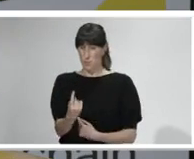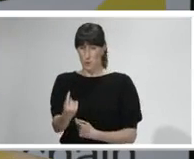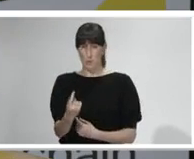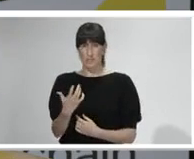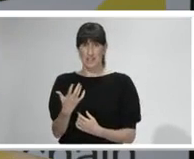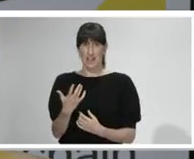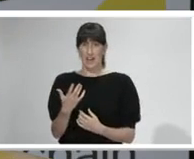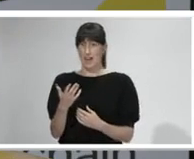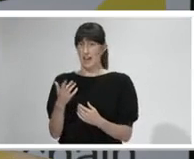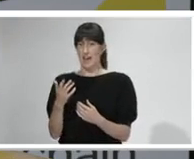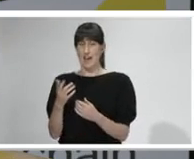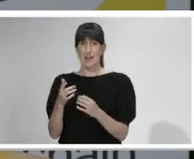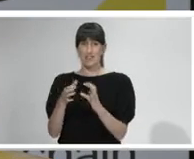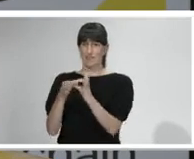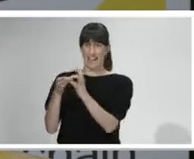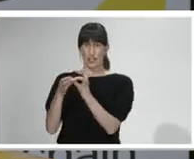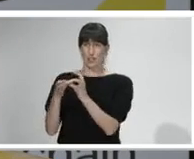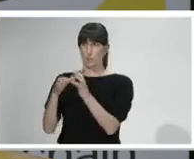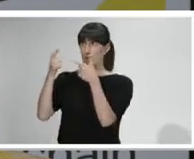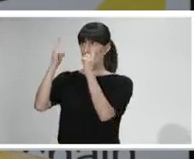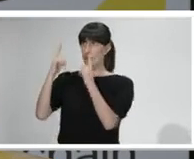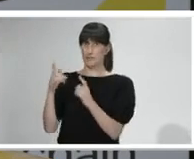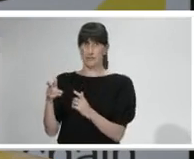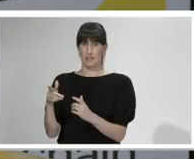between clinicians and those who are leading them in